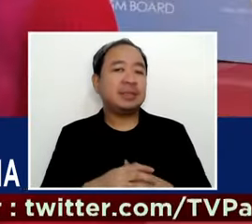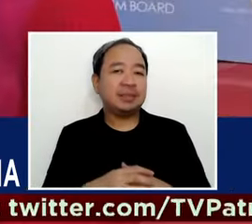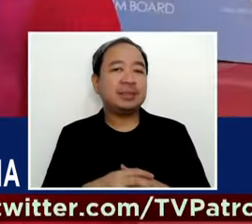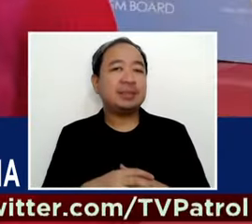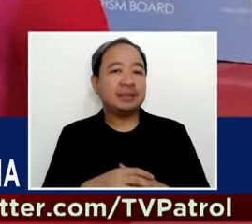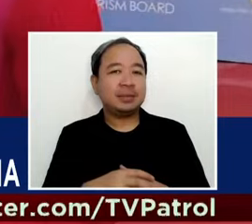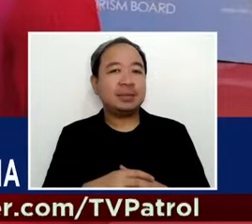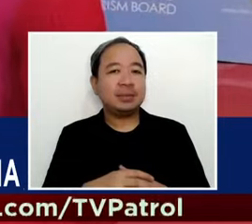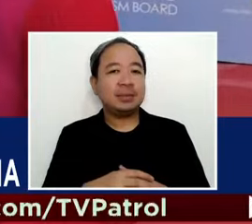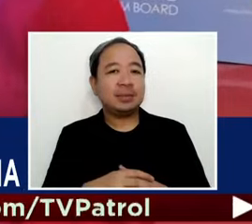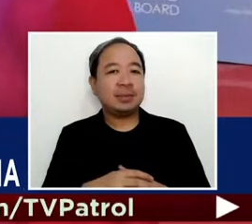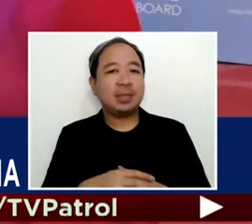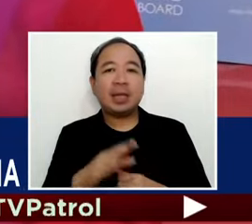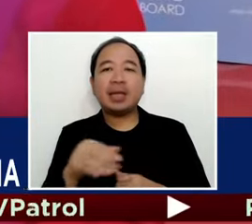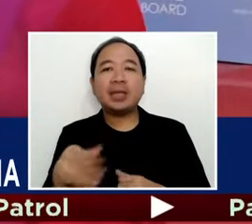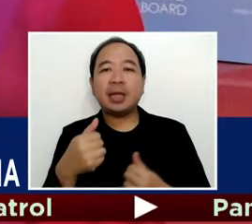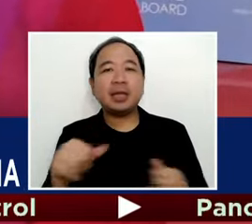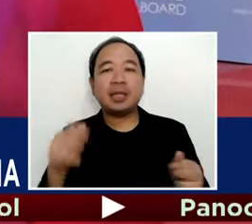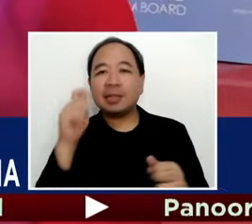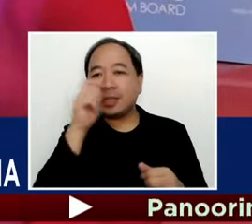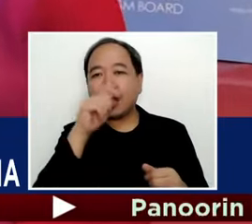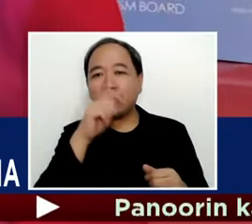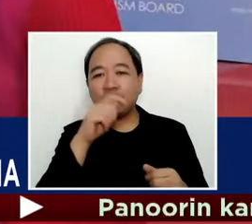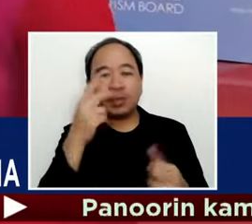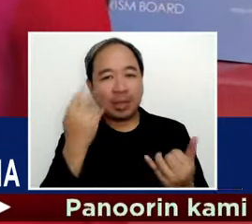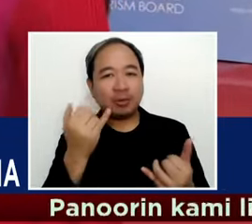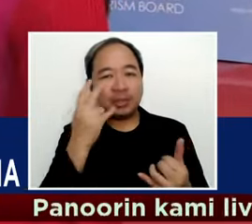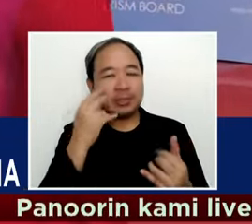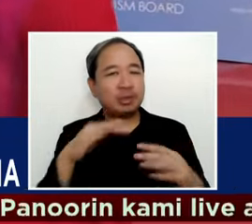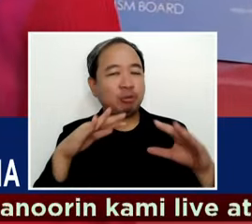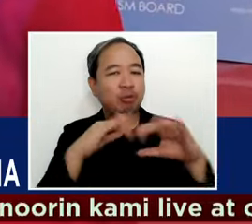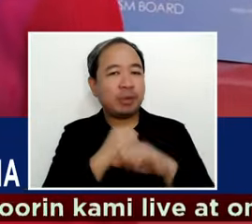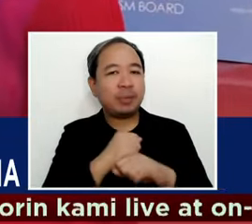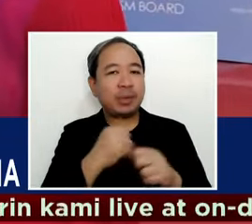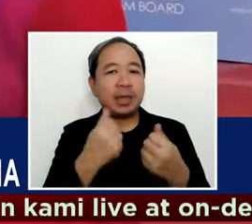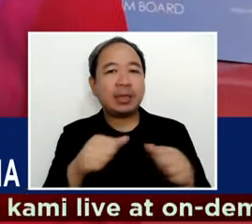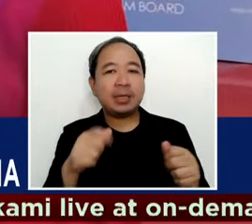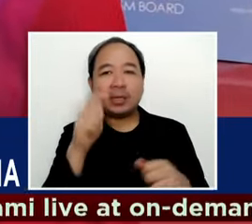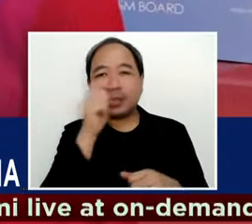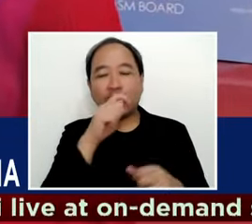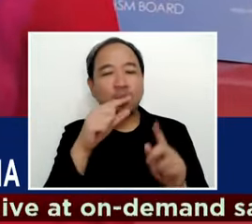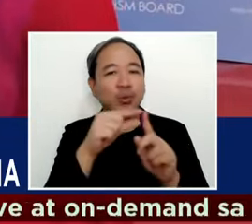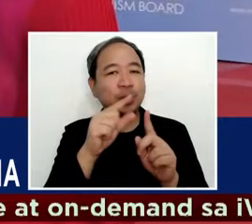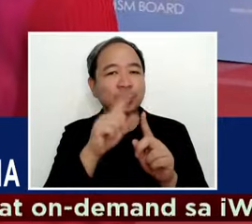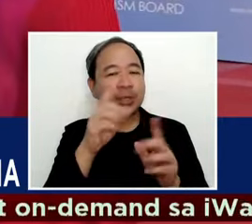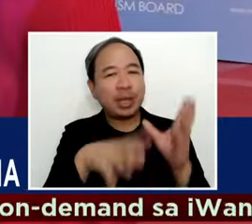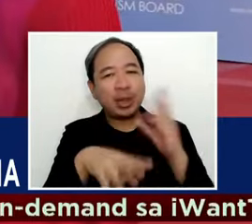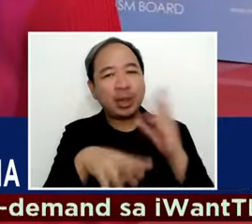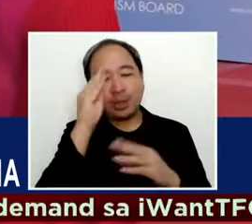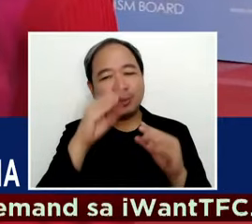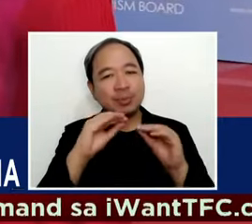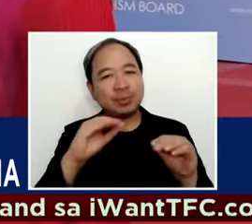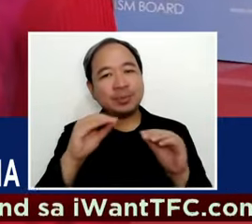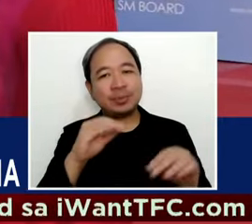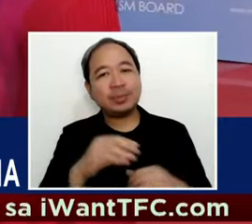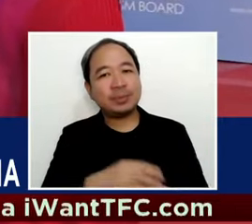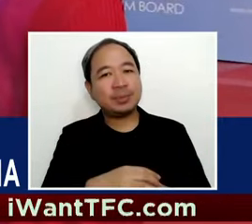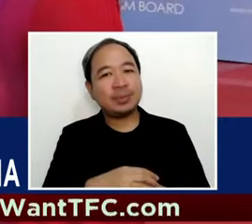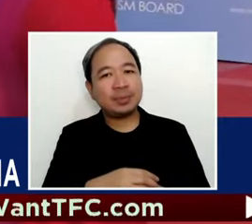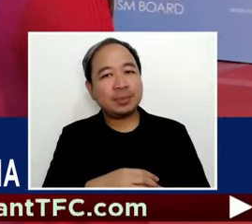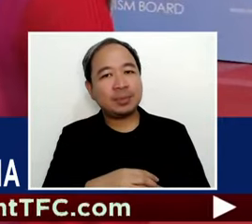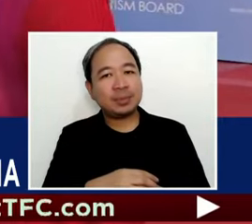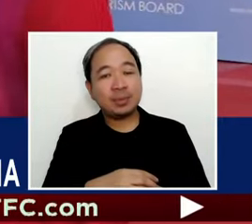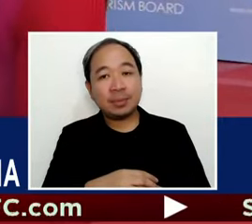With the acting. And with the Tagalog words, let's wrap up this interview with all the Filipino words that you learned from Janela.